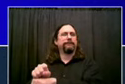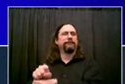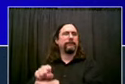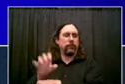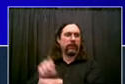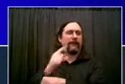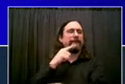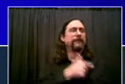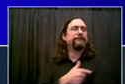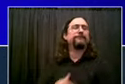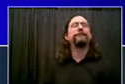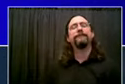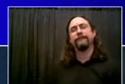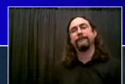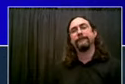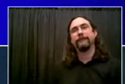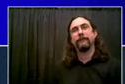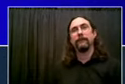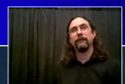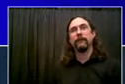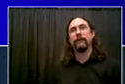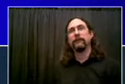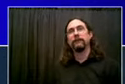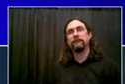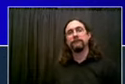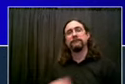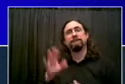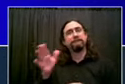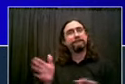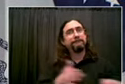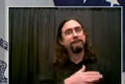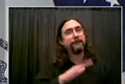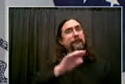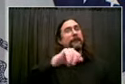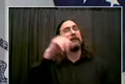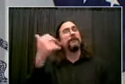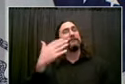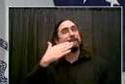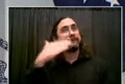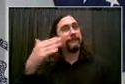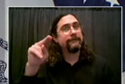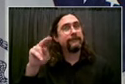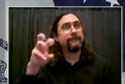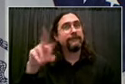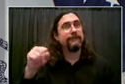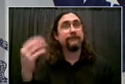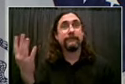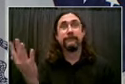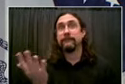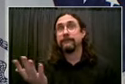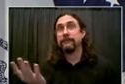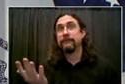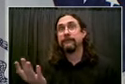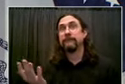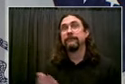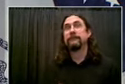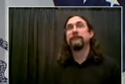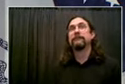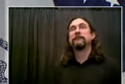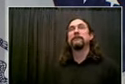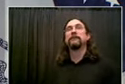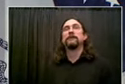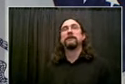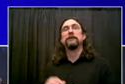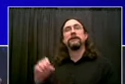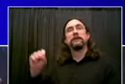news about one of our favorite people, Stephen Colbert. The Late Show with Stephen Colbert will be resuming